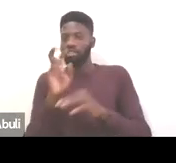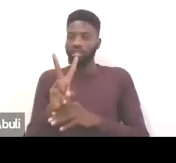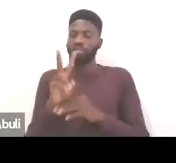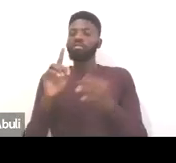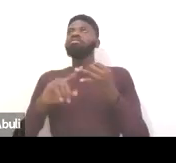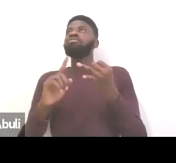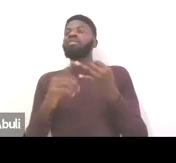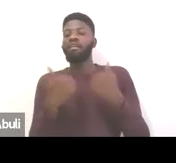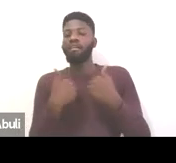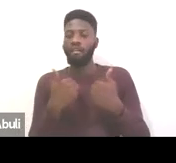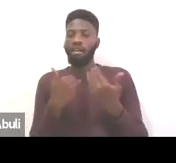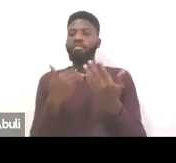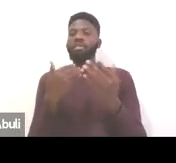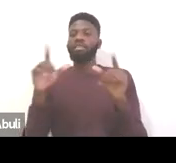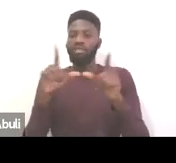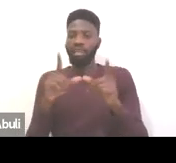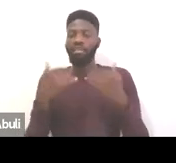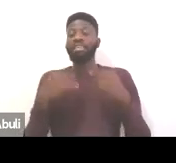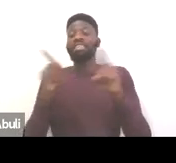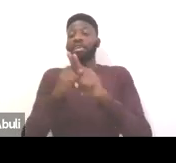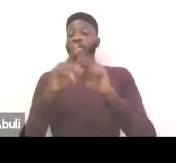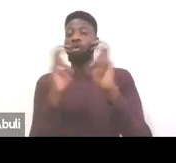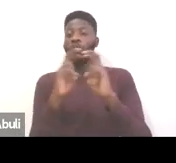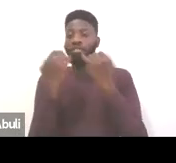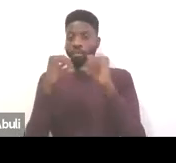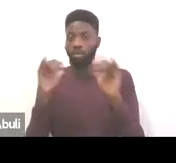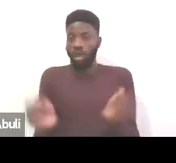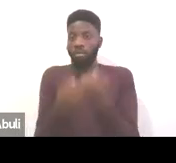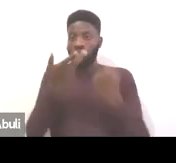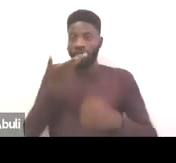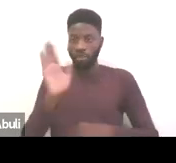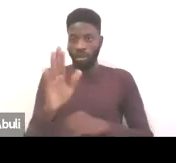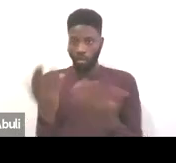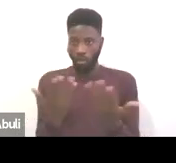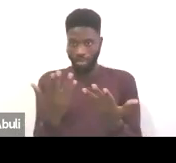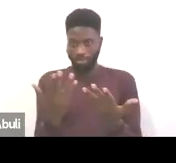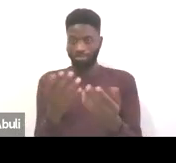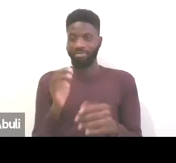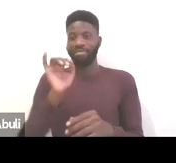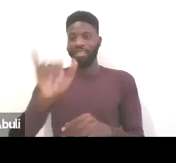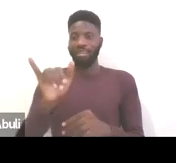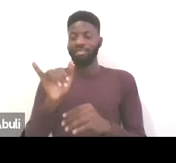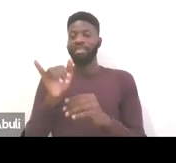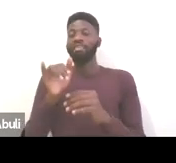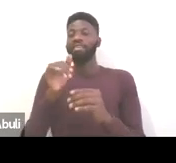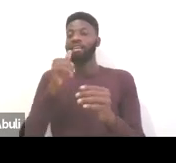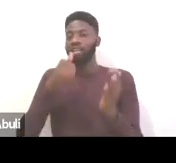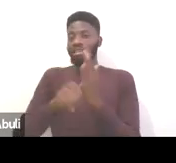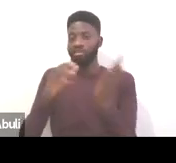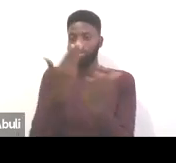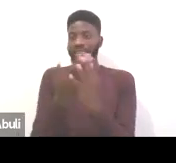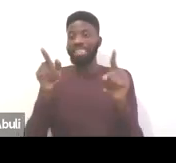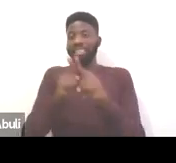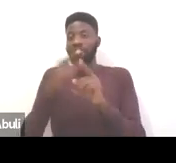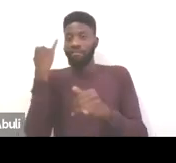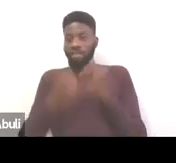also give them a contact information where they can reach out to you. I think that is for a cover letter, and at the end you can sign